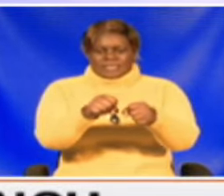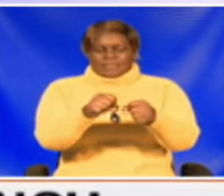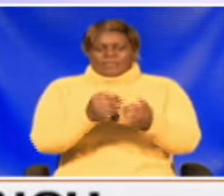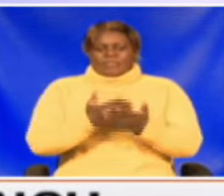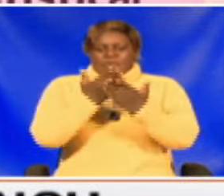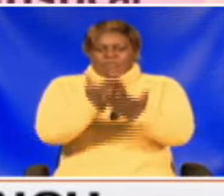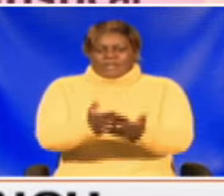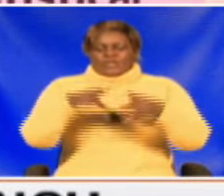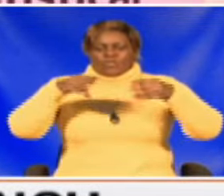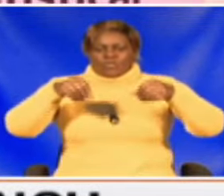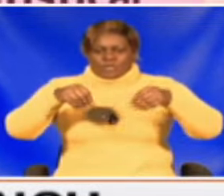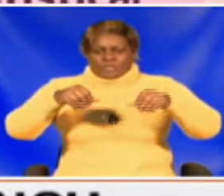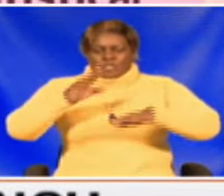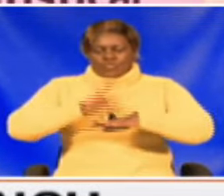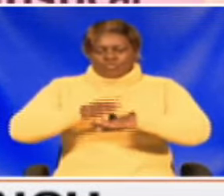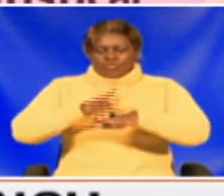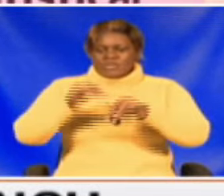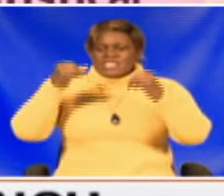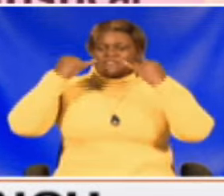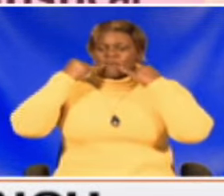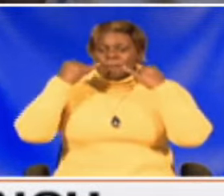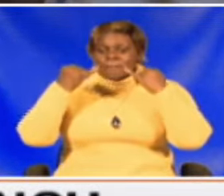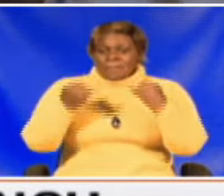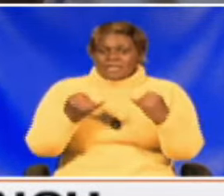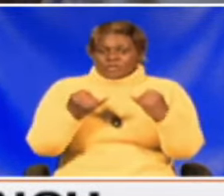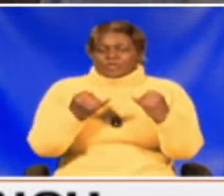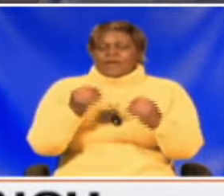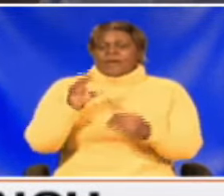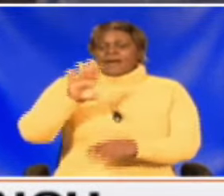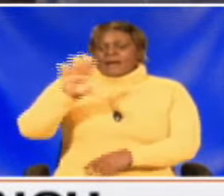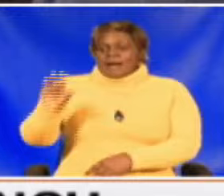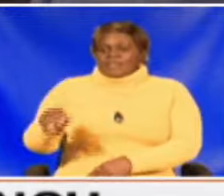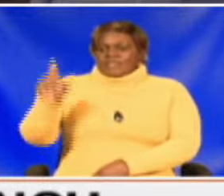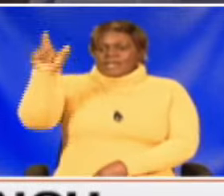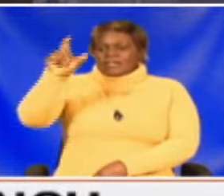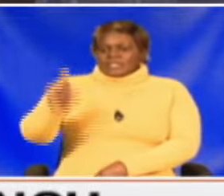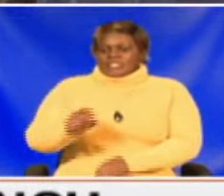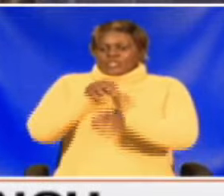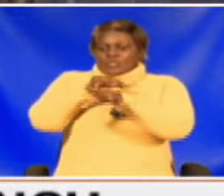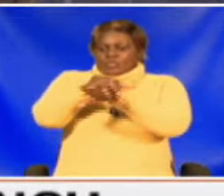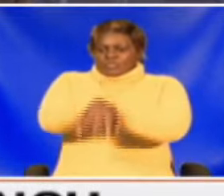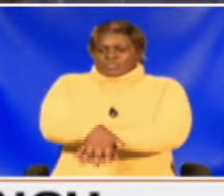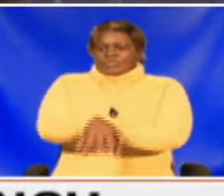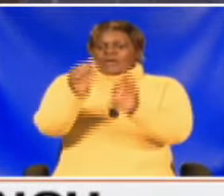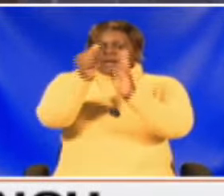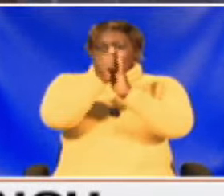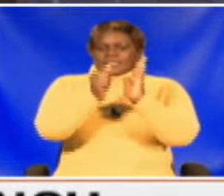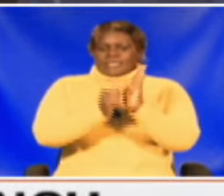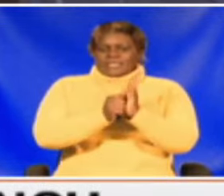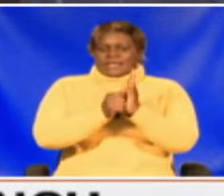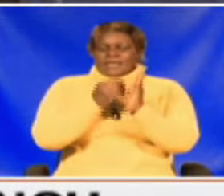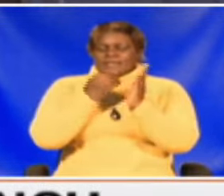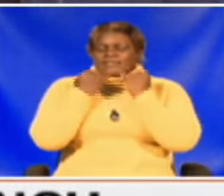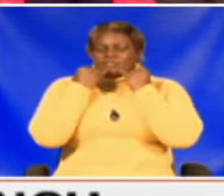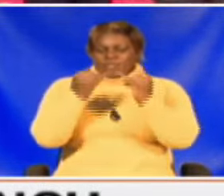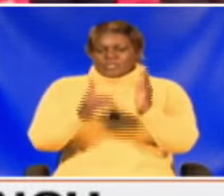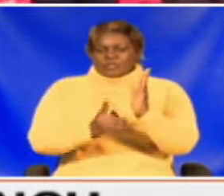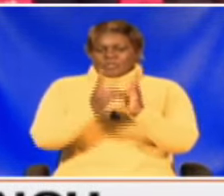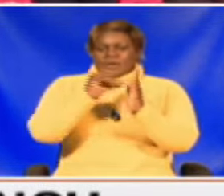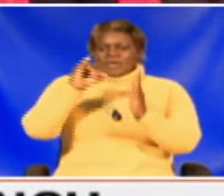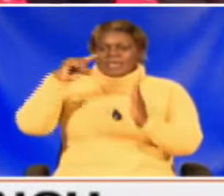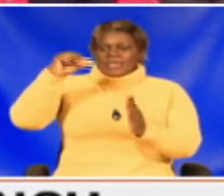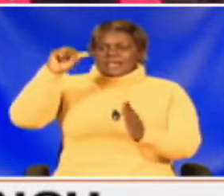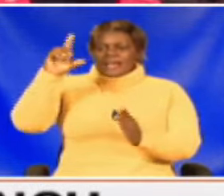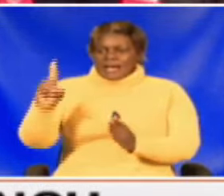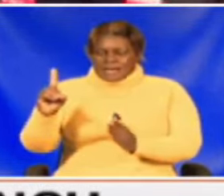provide quality and reliable data to the African region integration agenda, supply data for development of IGAD